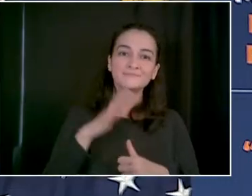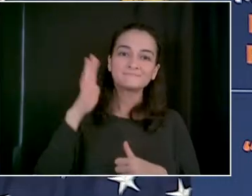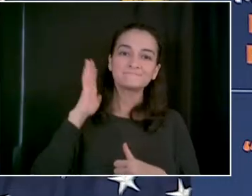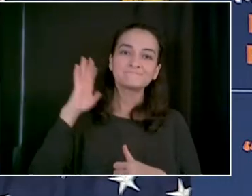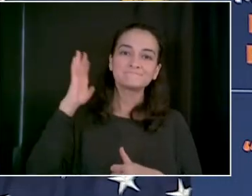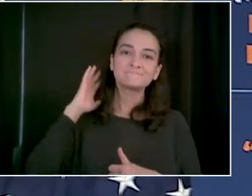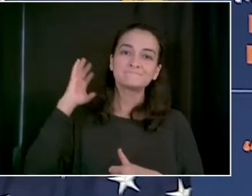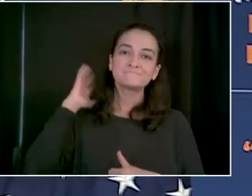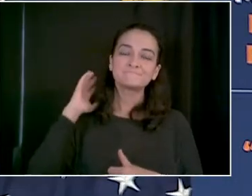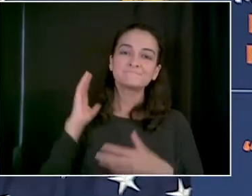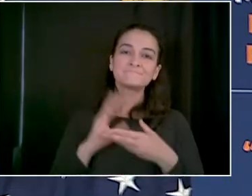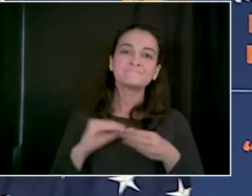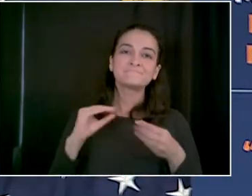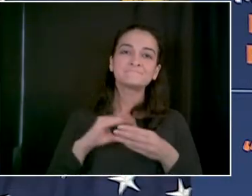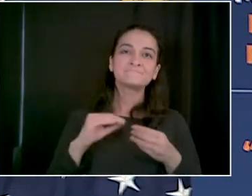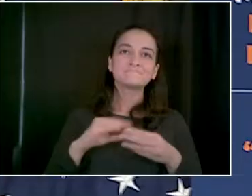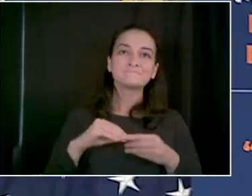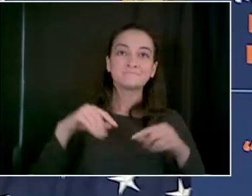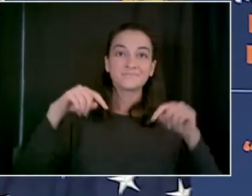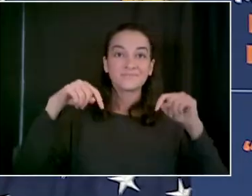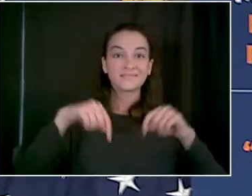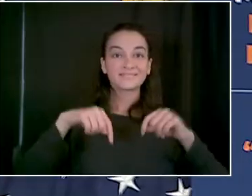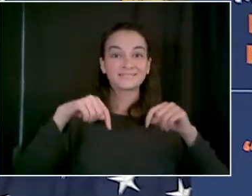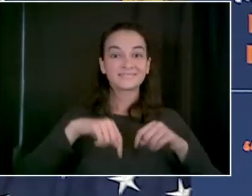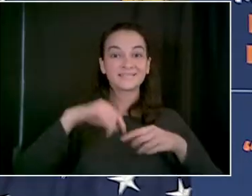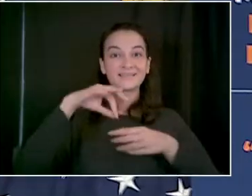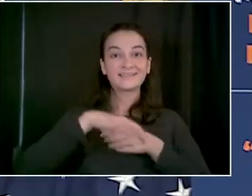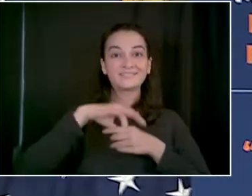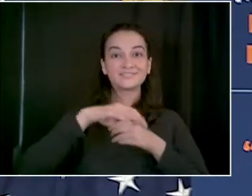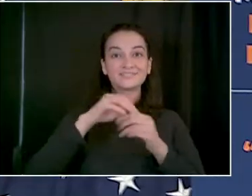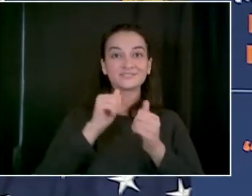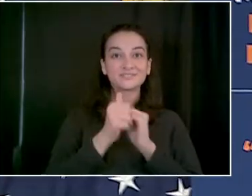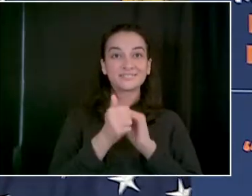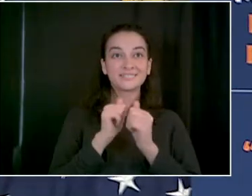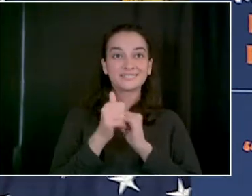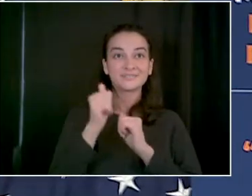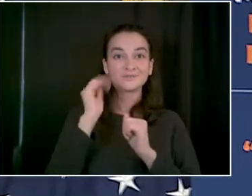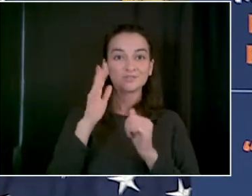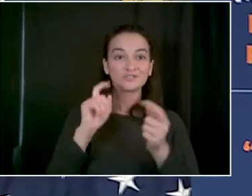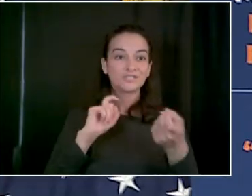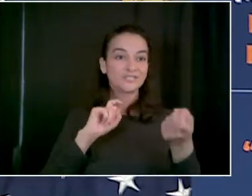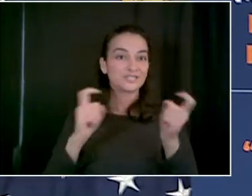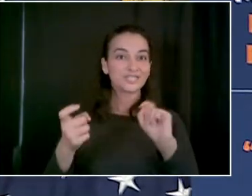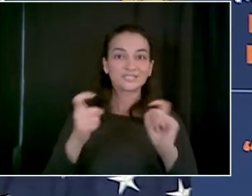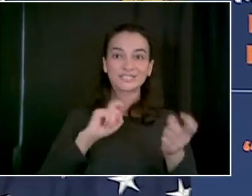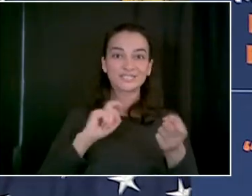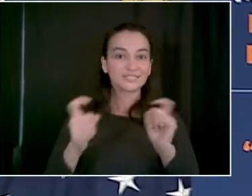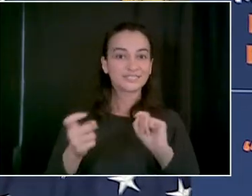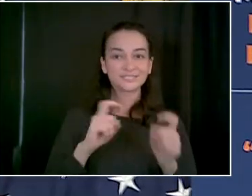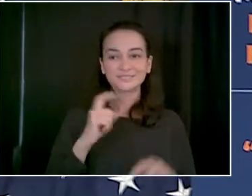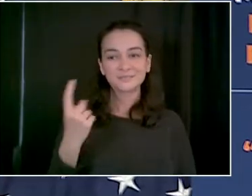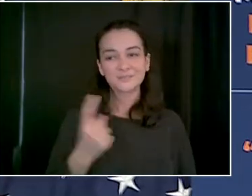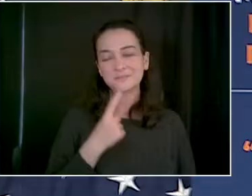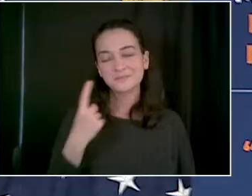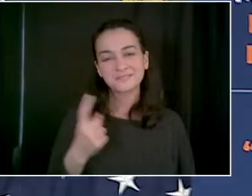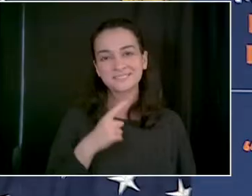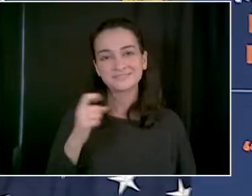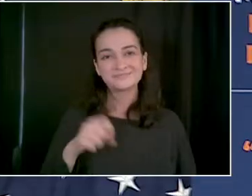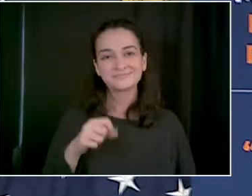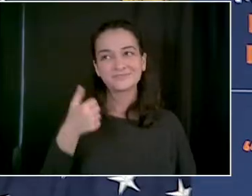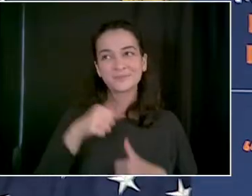twists and turns, a lot of uncertainty. You guys have not seen the beginning of how many twists and turns this election is going to have.